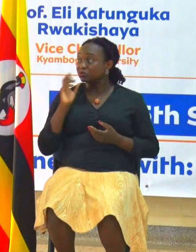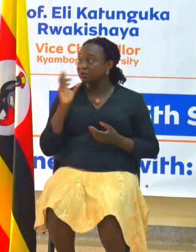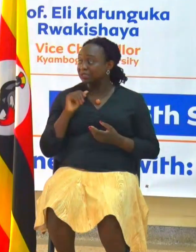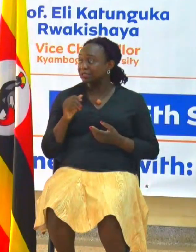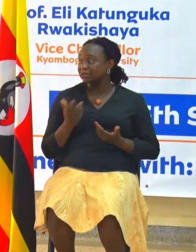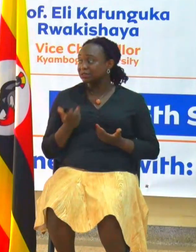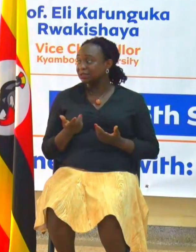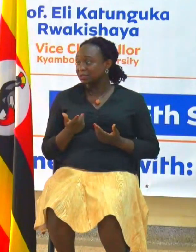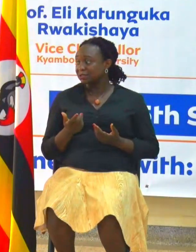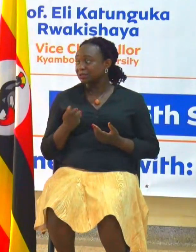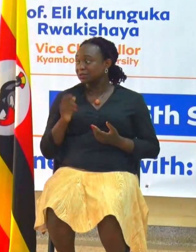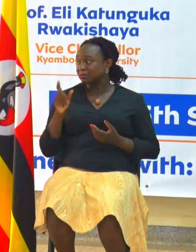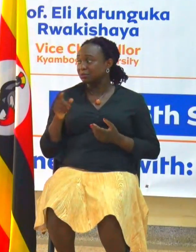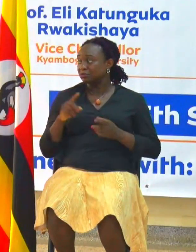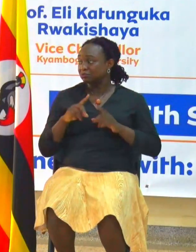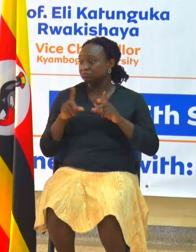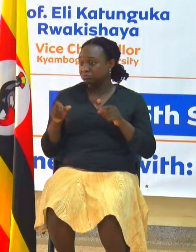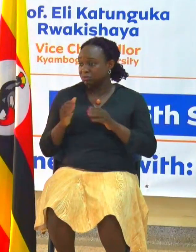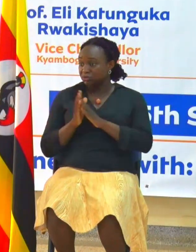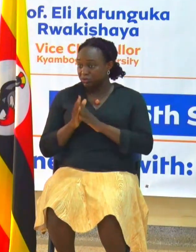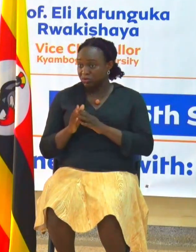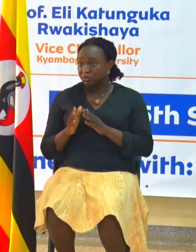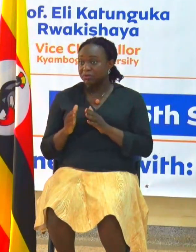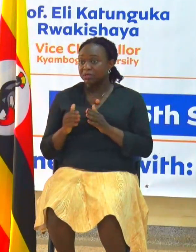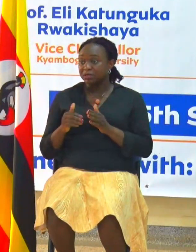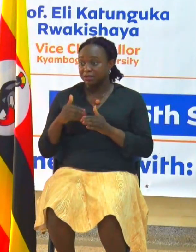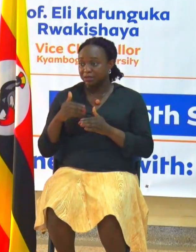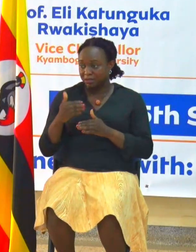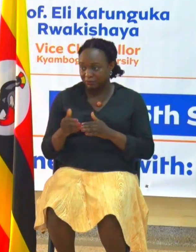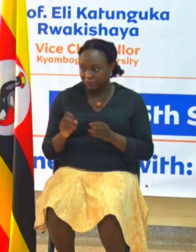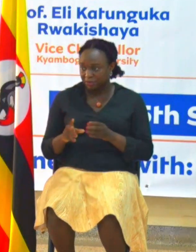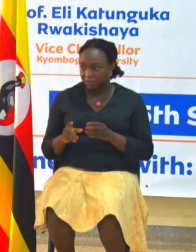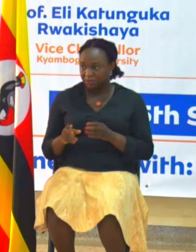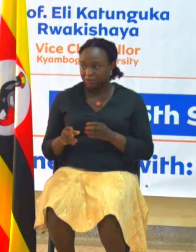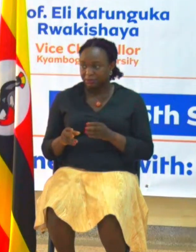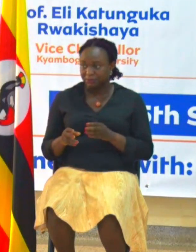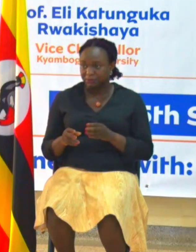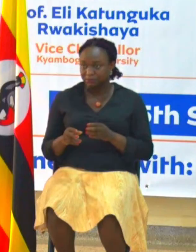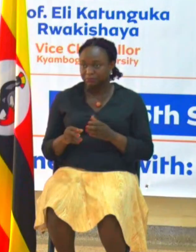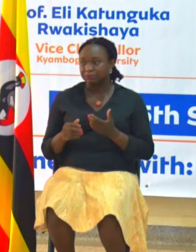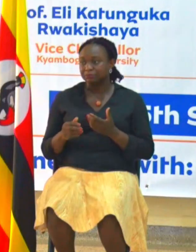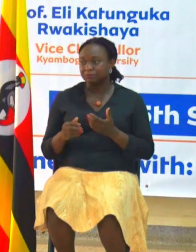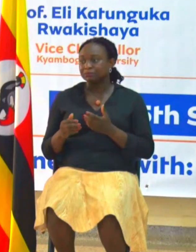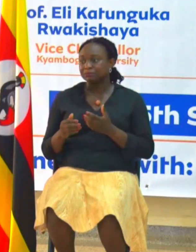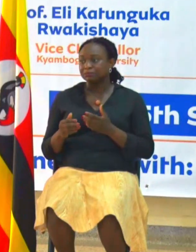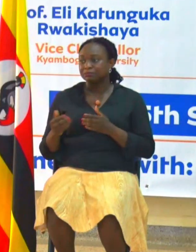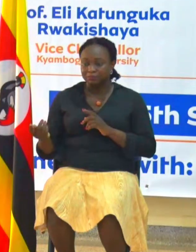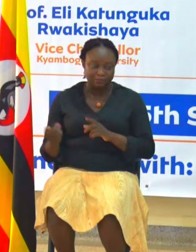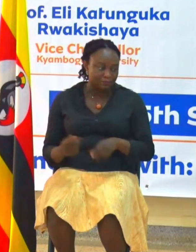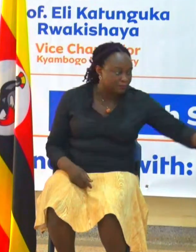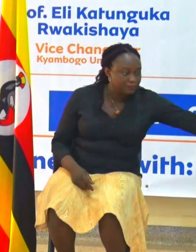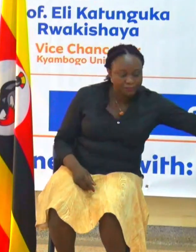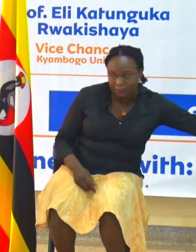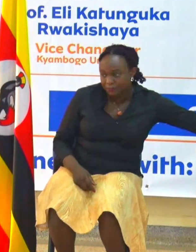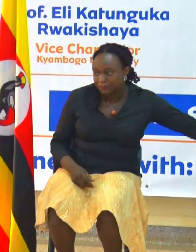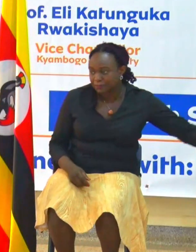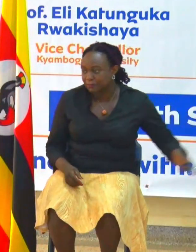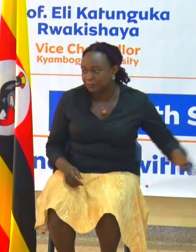story as we get into the Q&A for about 10 minutes. Okay? So, Arthur, can you...